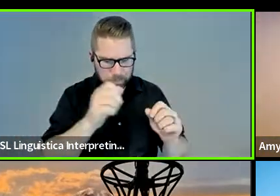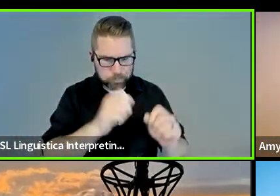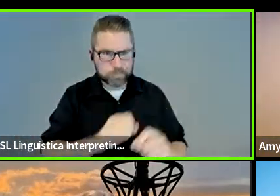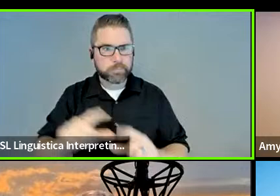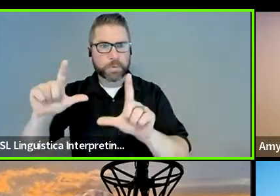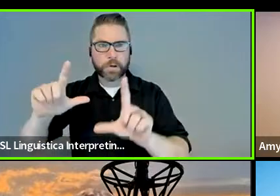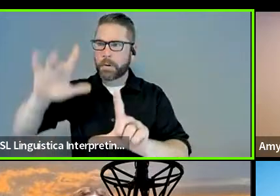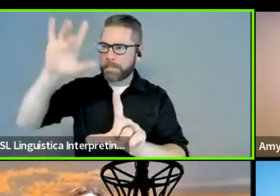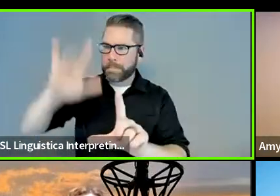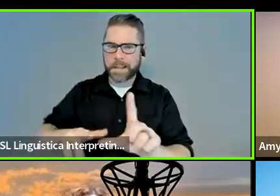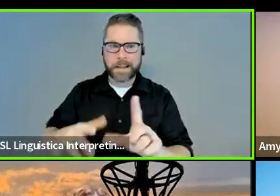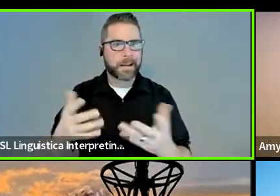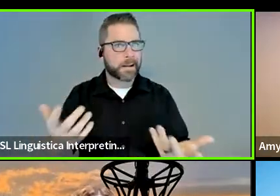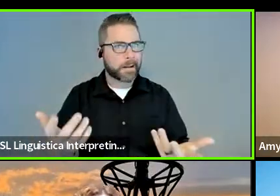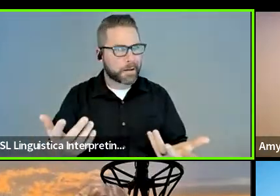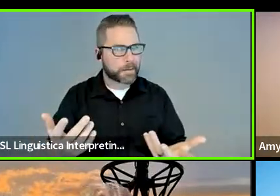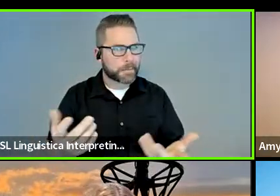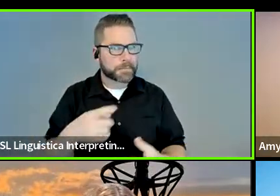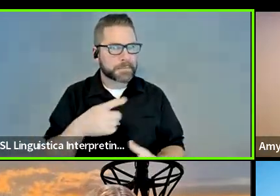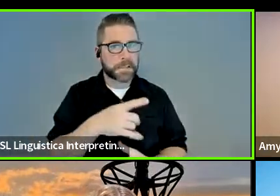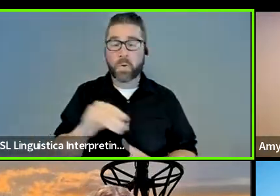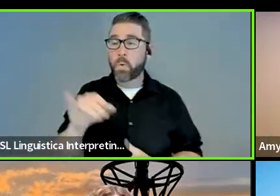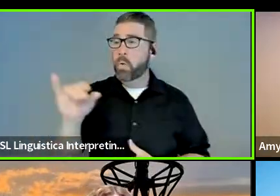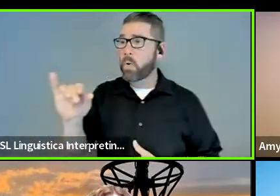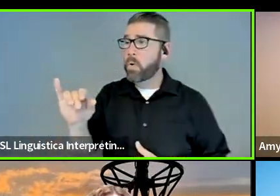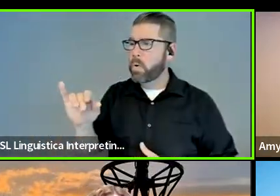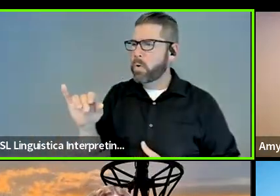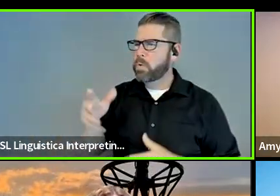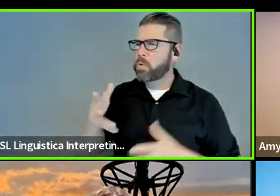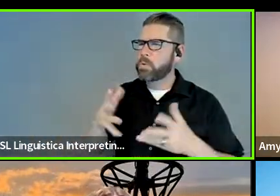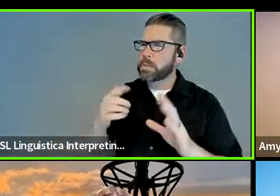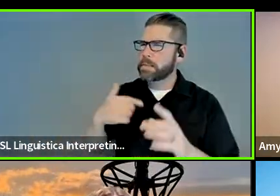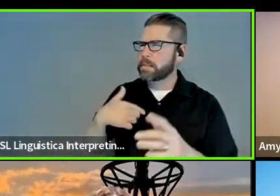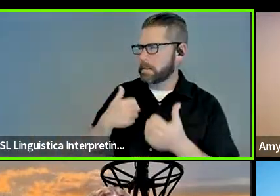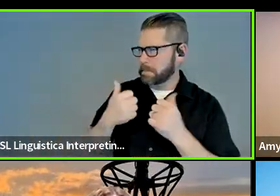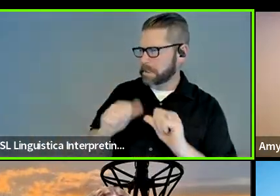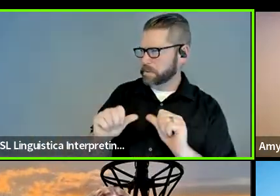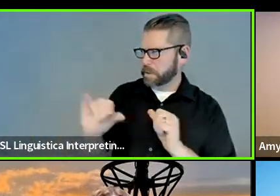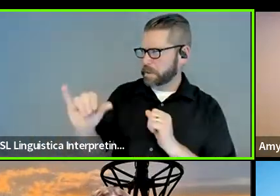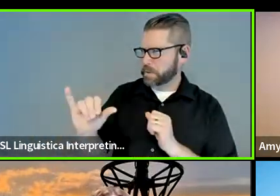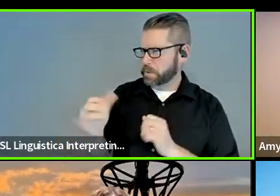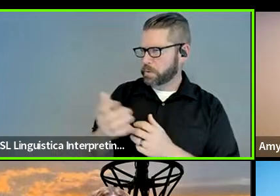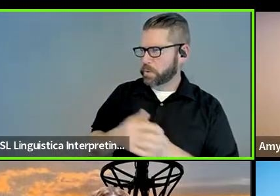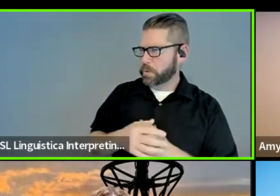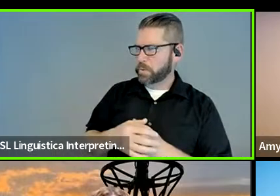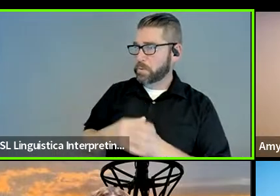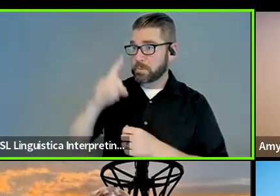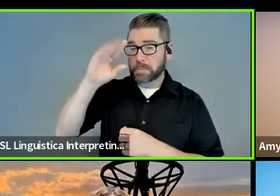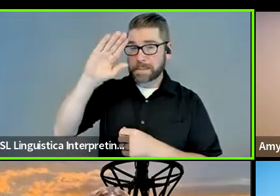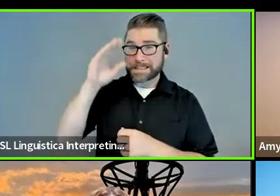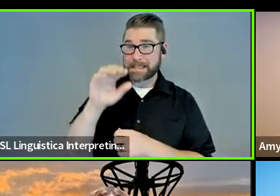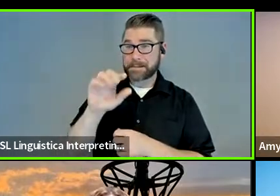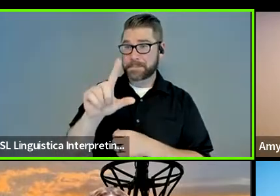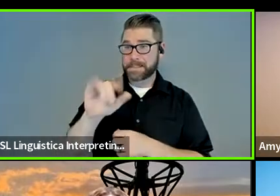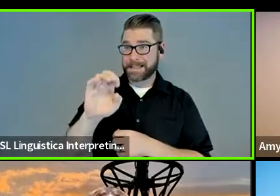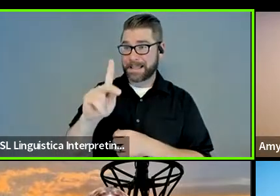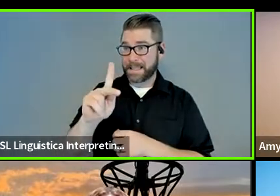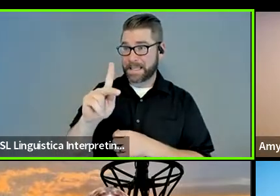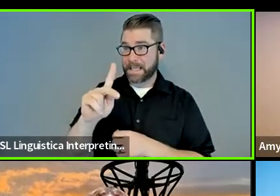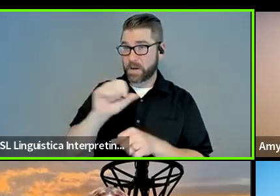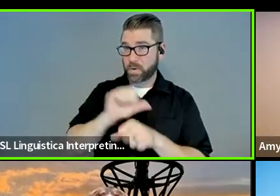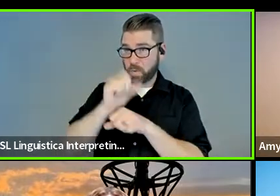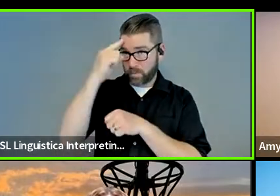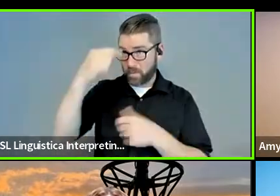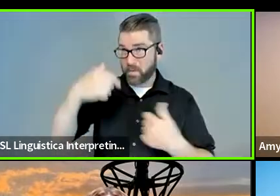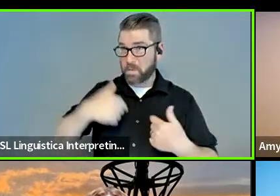try on my end just in case there's a weird situation. And it looks like the link is working for me. It is a PDF and